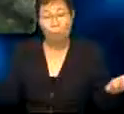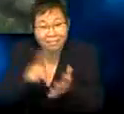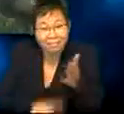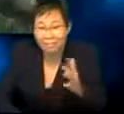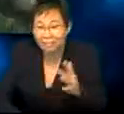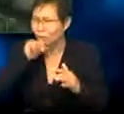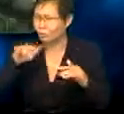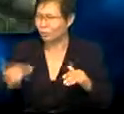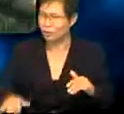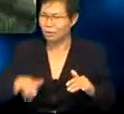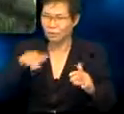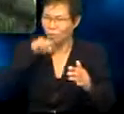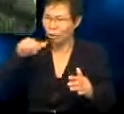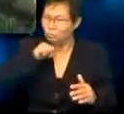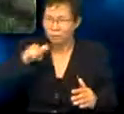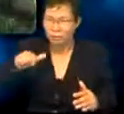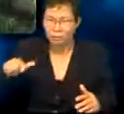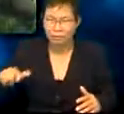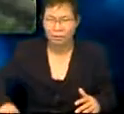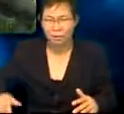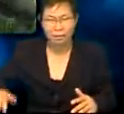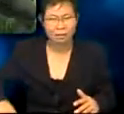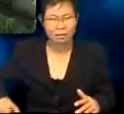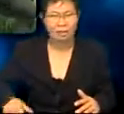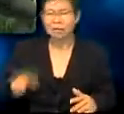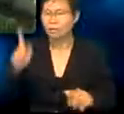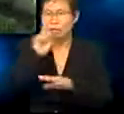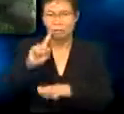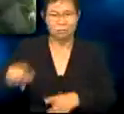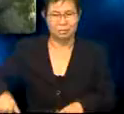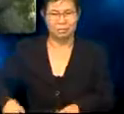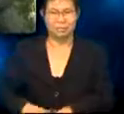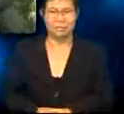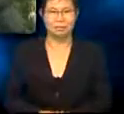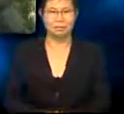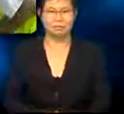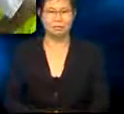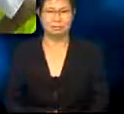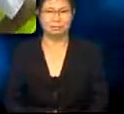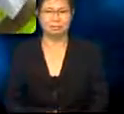What? Not yet? Encik Mansur, not just yet.